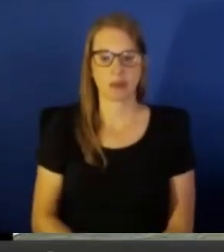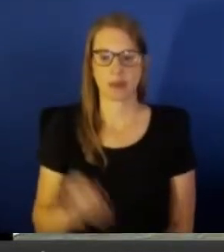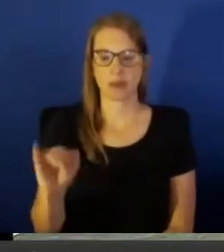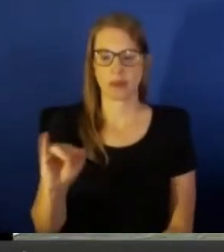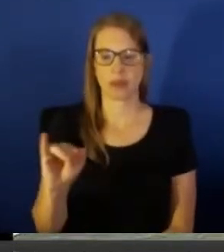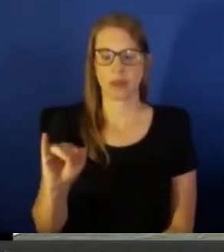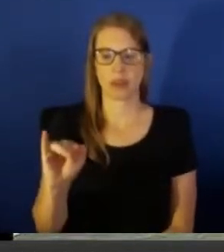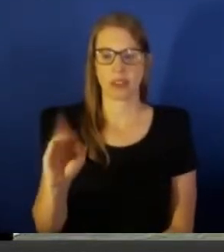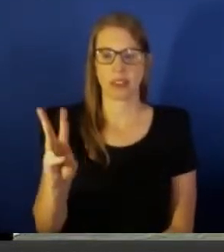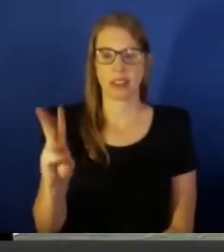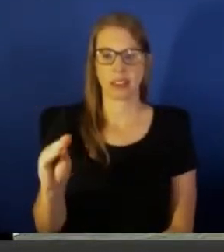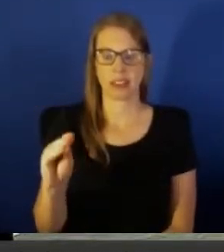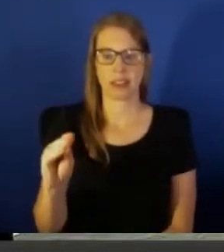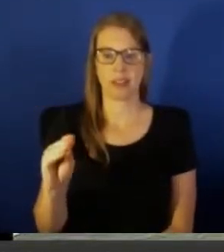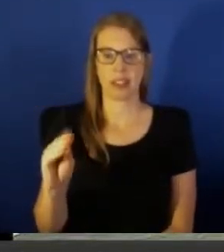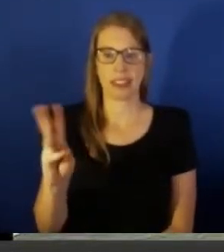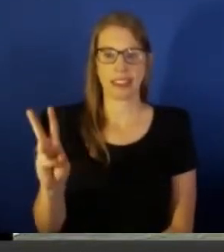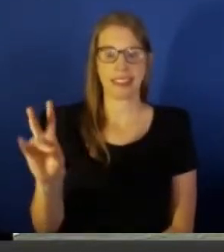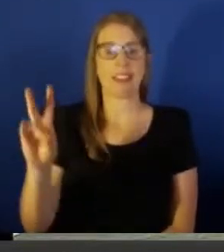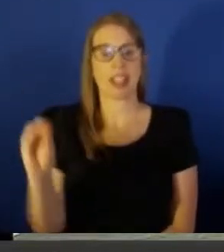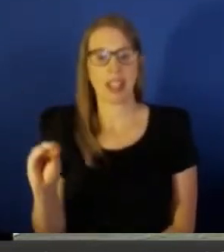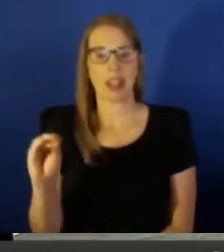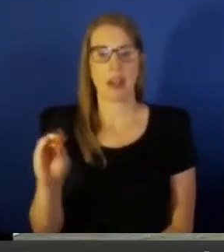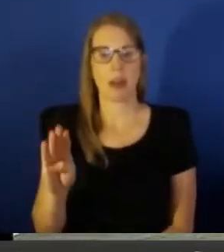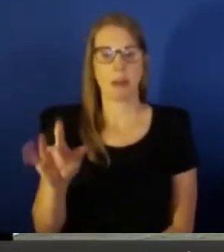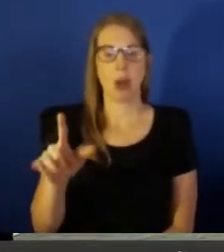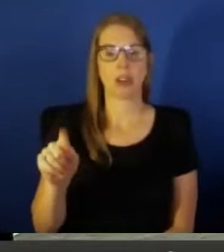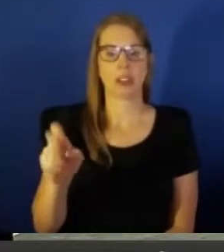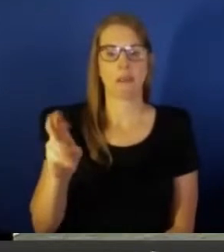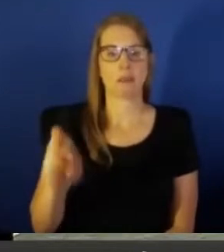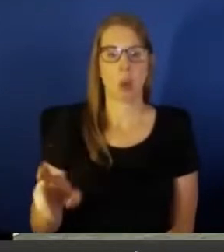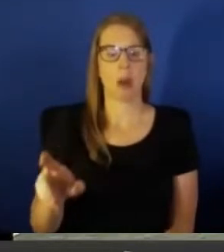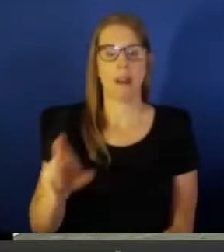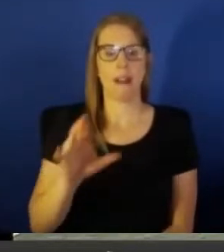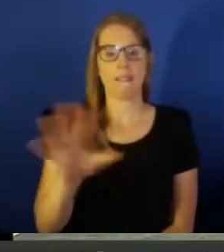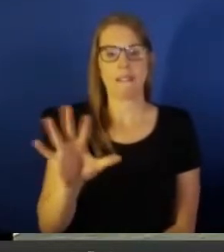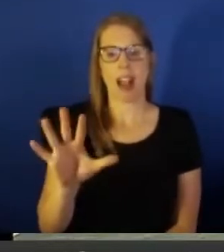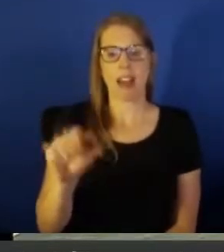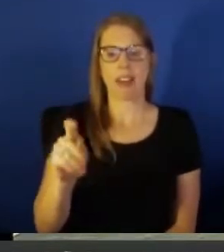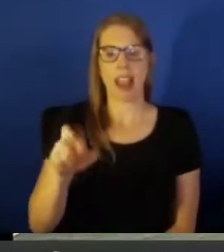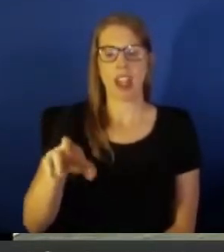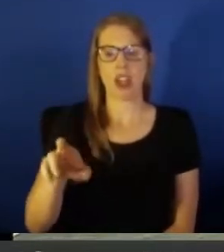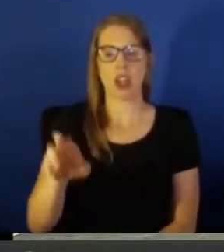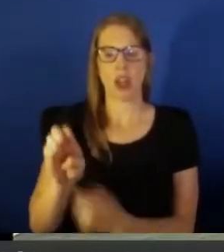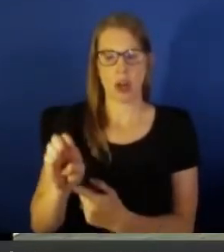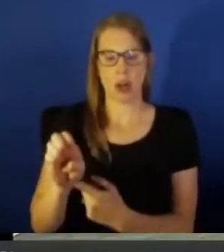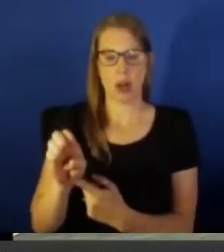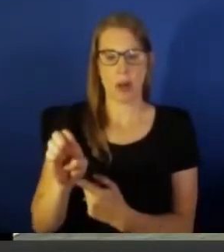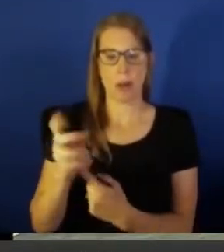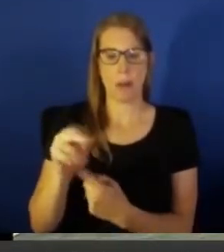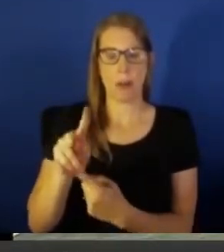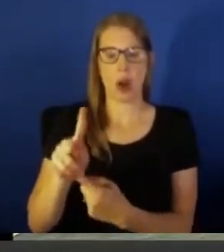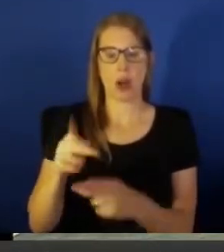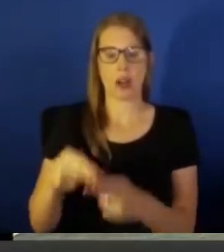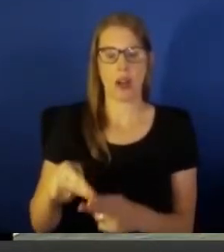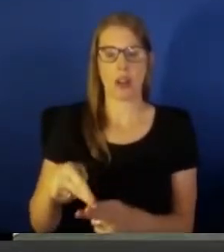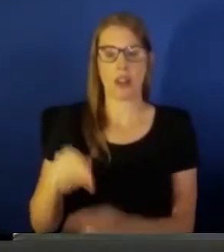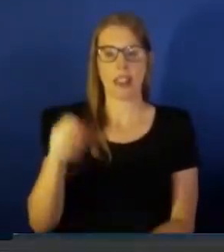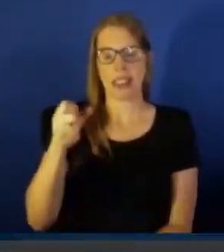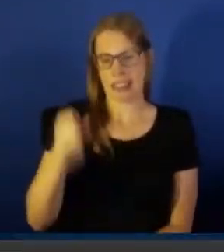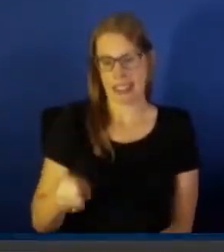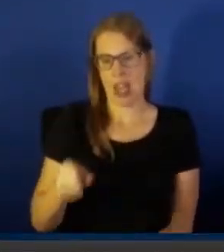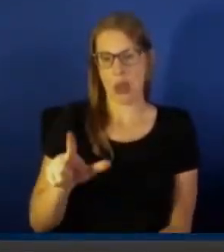I-670 at Baltimore, where a proposed 5-acre park is to be built. It's called the South Loop Link Park, built